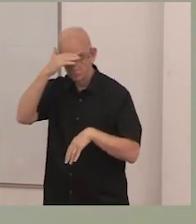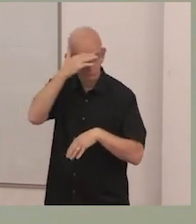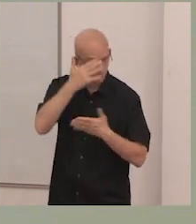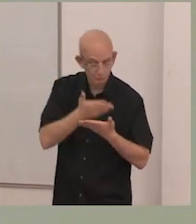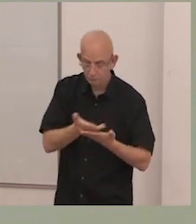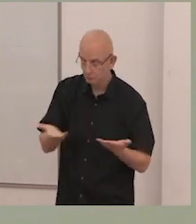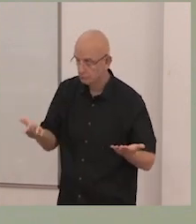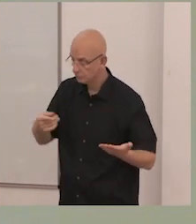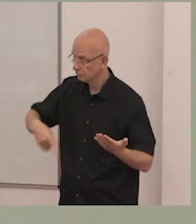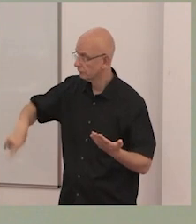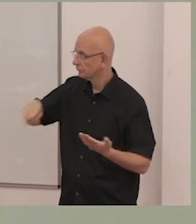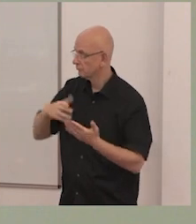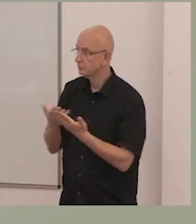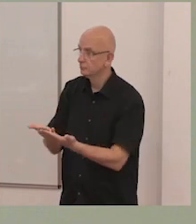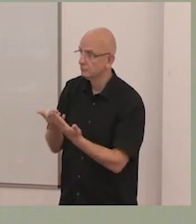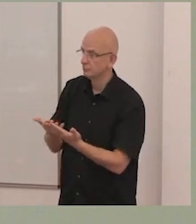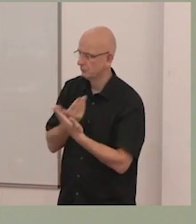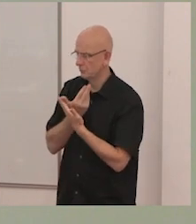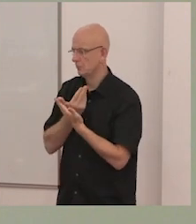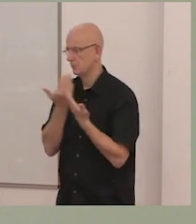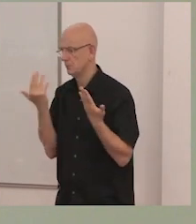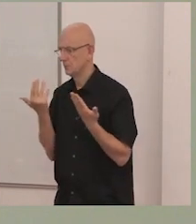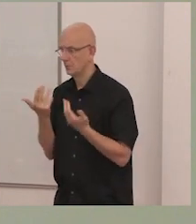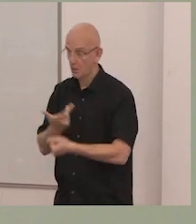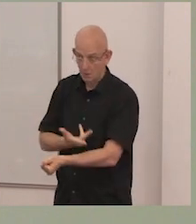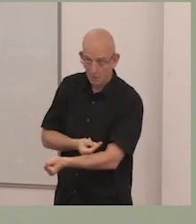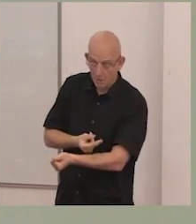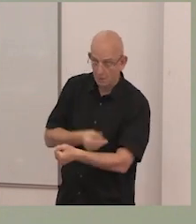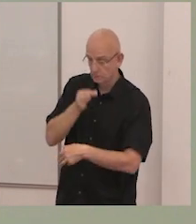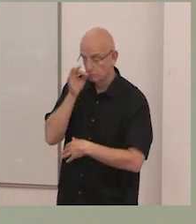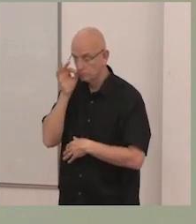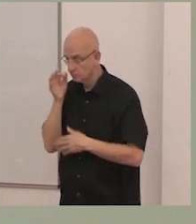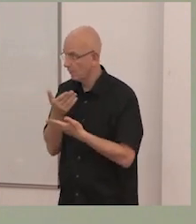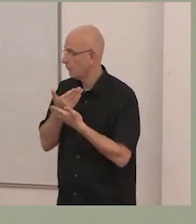While in Ukraine, there was a lot of problems, including